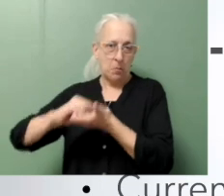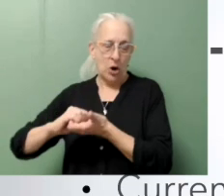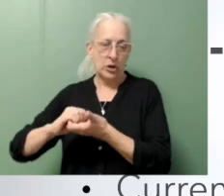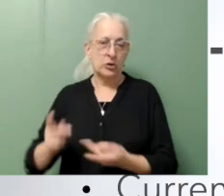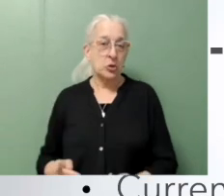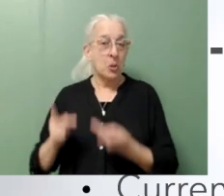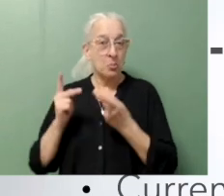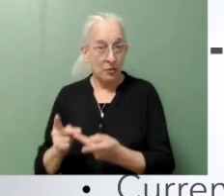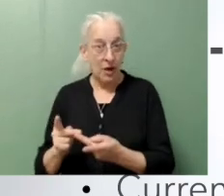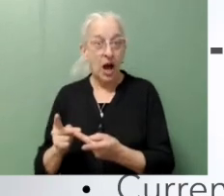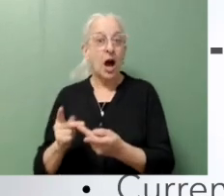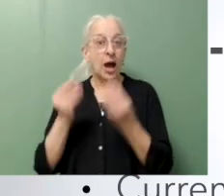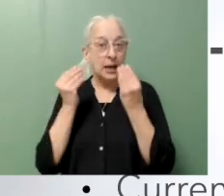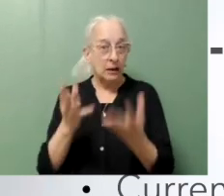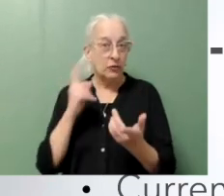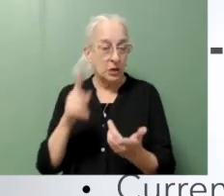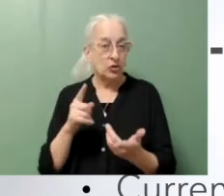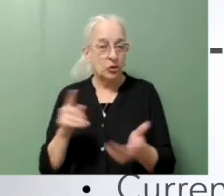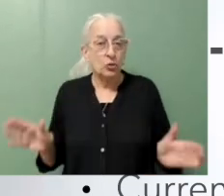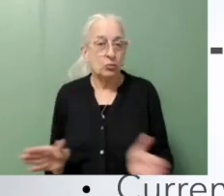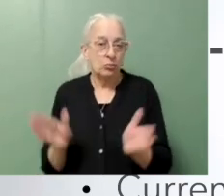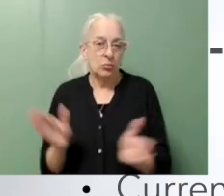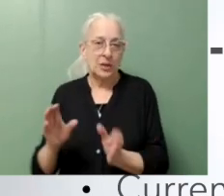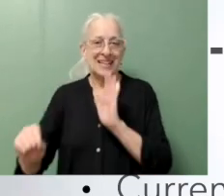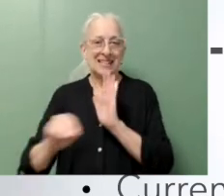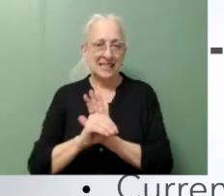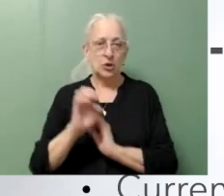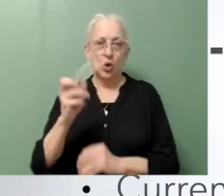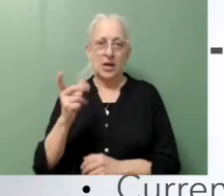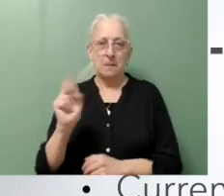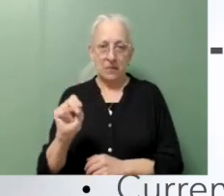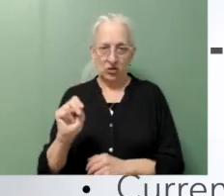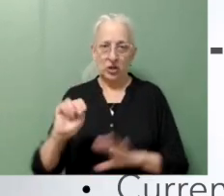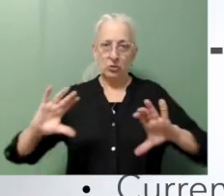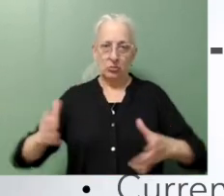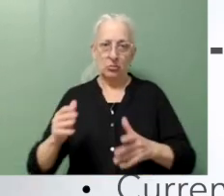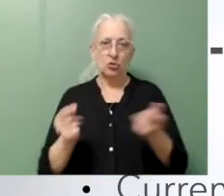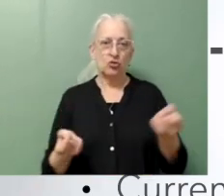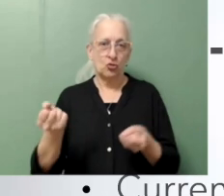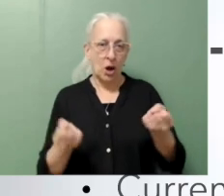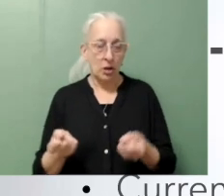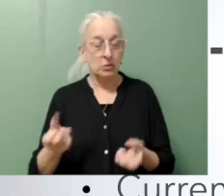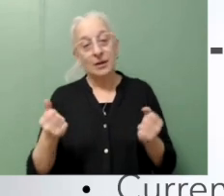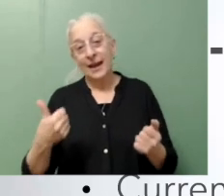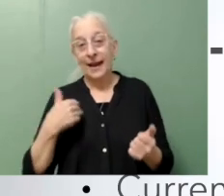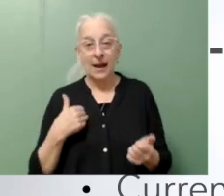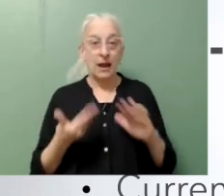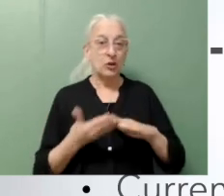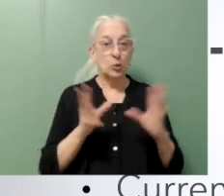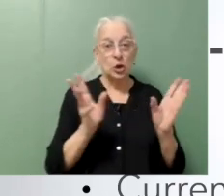facilitates zero-emission fleets. Community engagements can range from community meetings to ride and drive